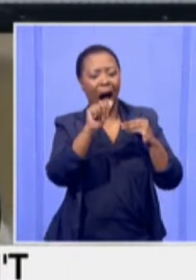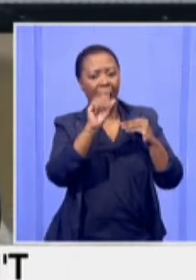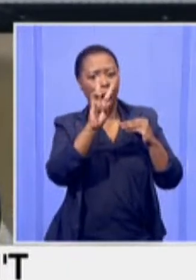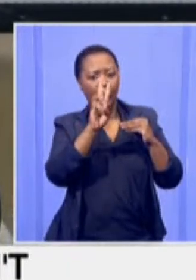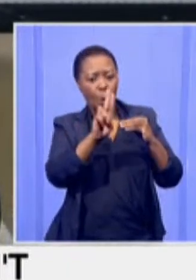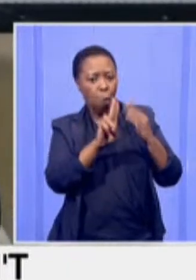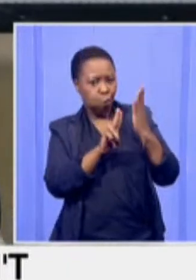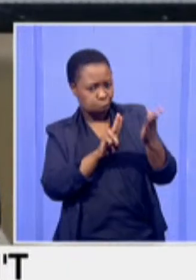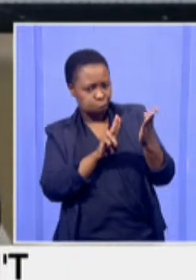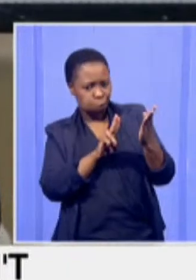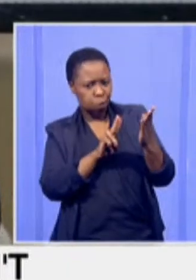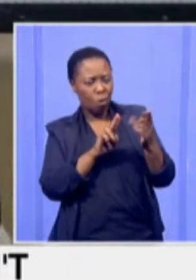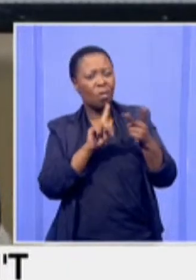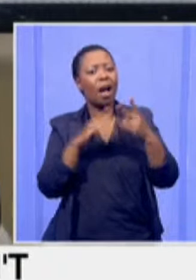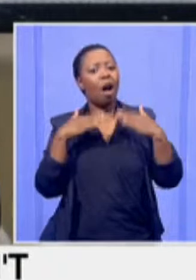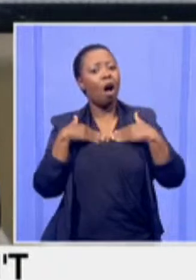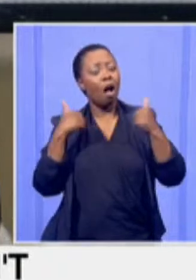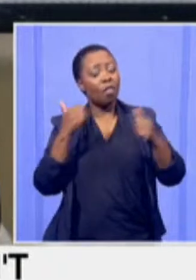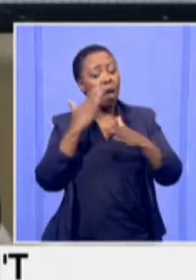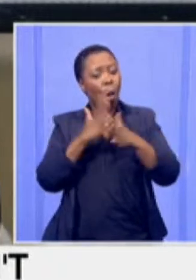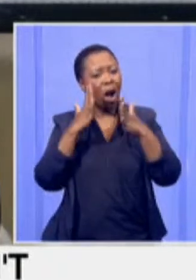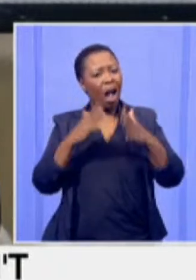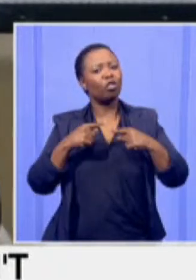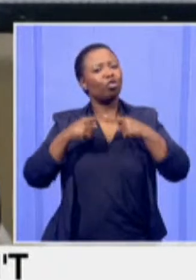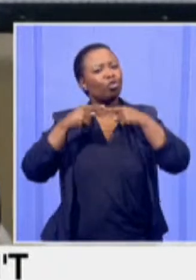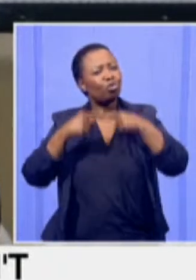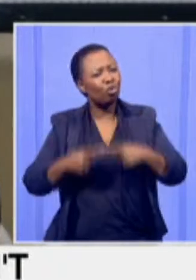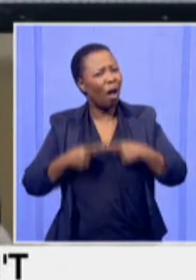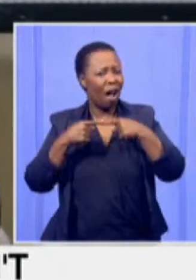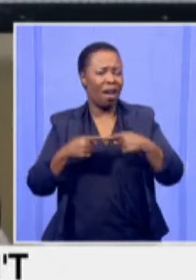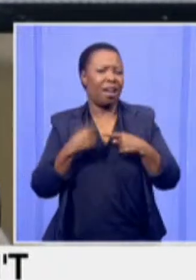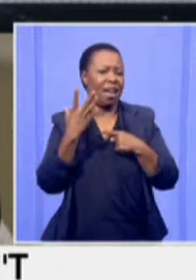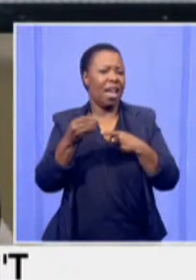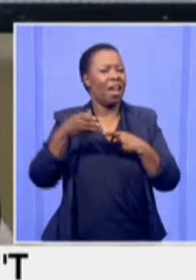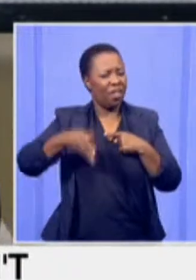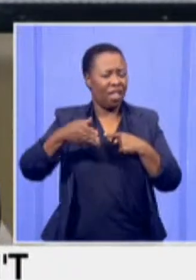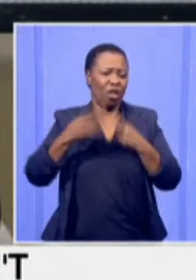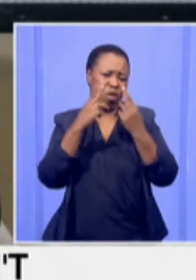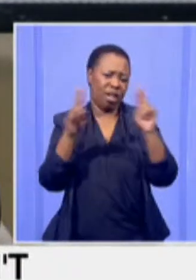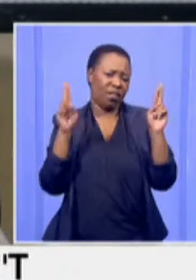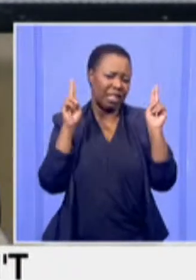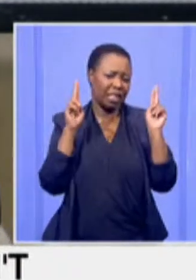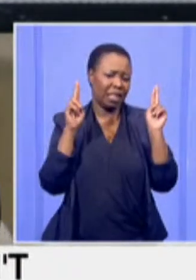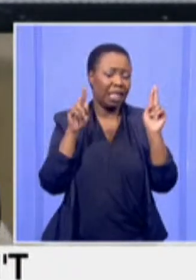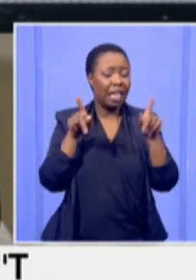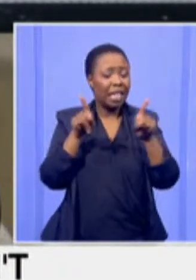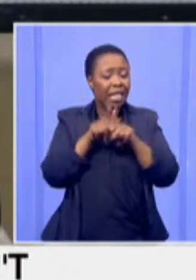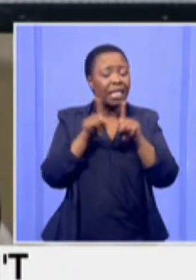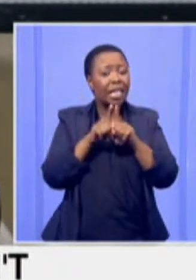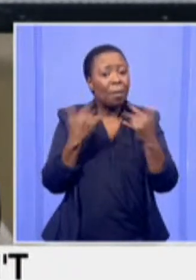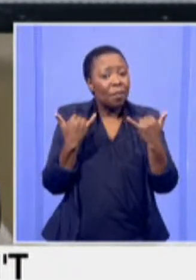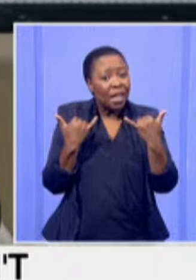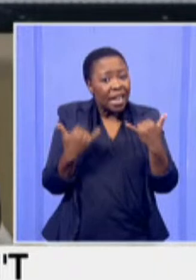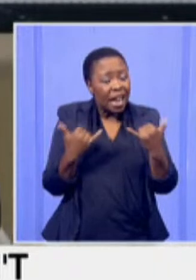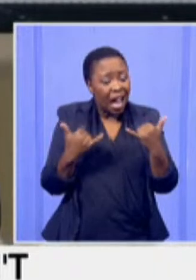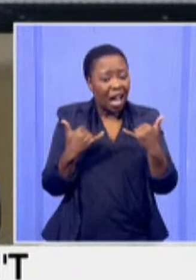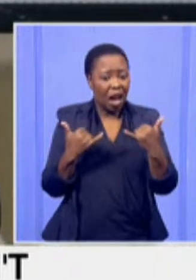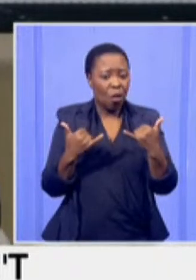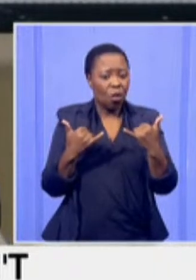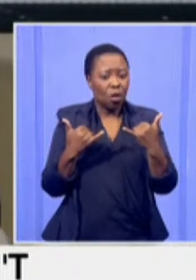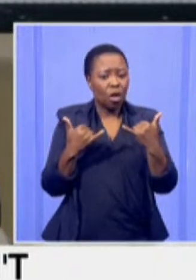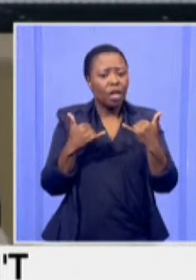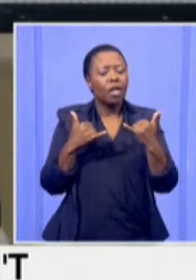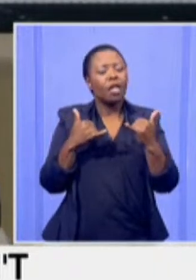Black workers are struggling in the university. And we are saying, up until the university